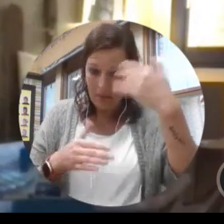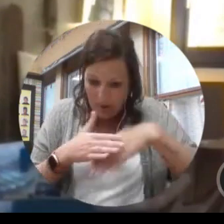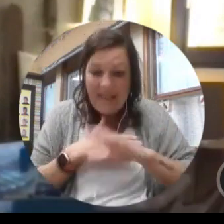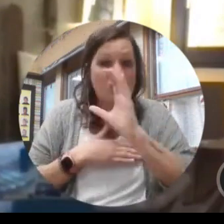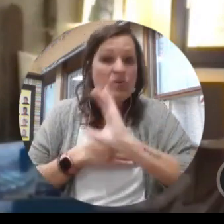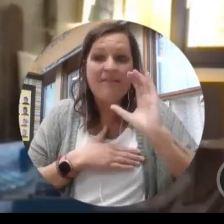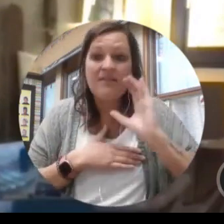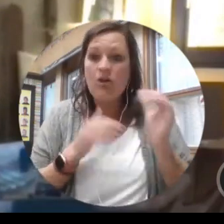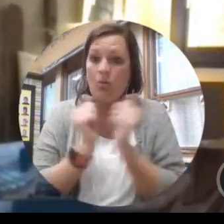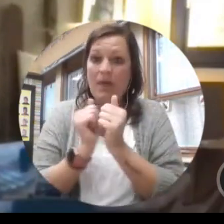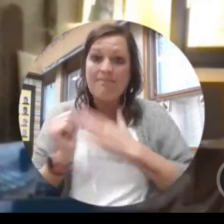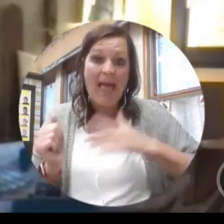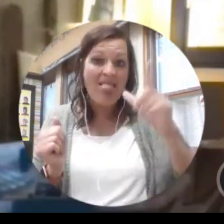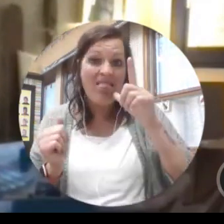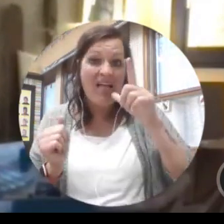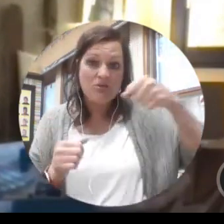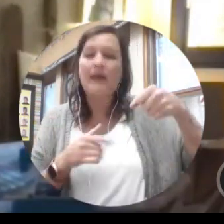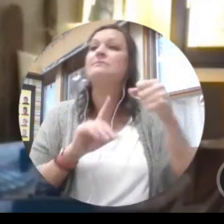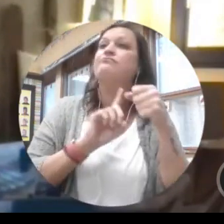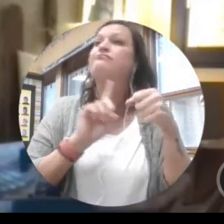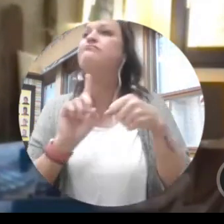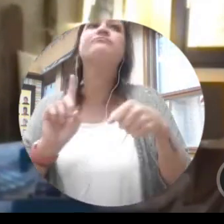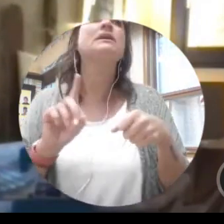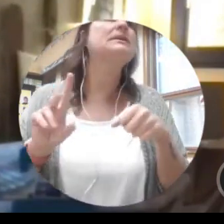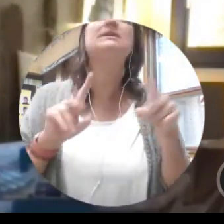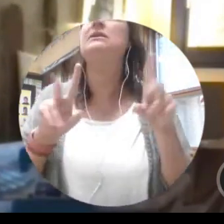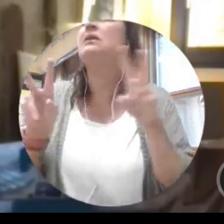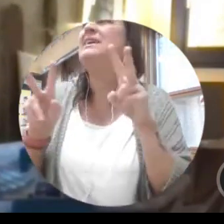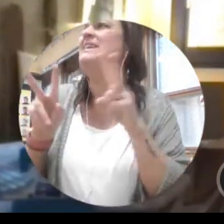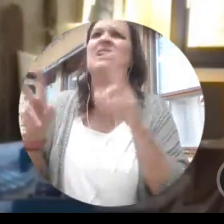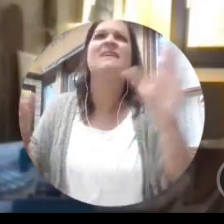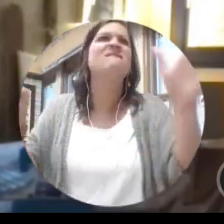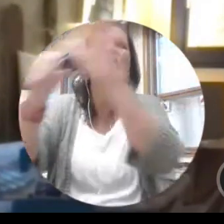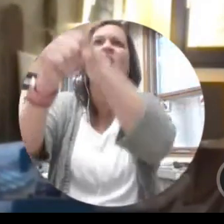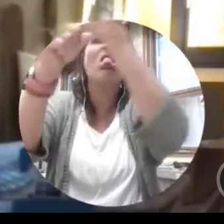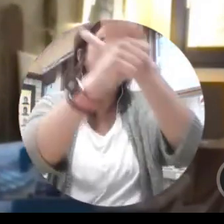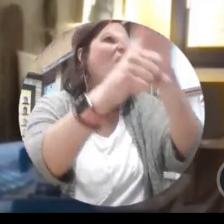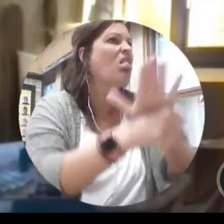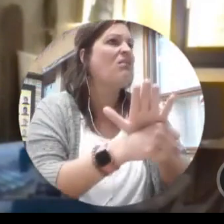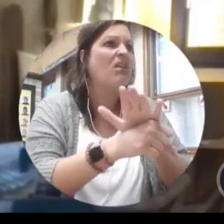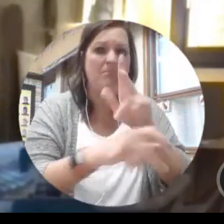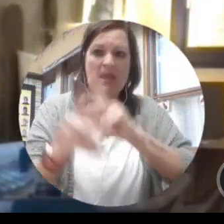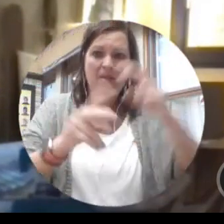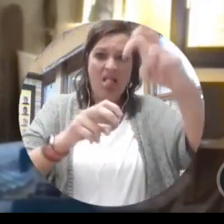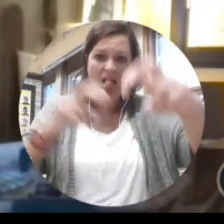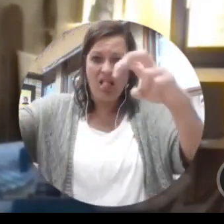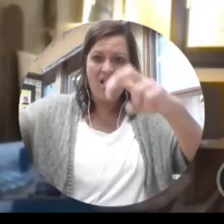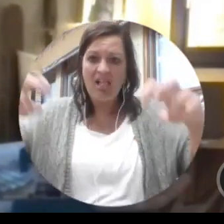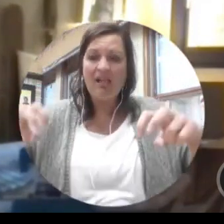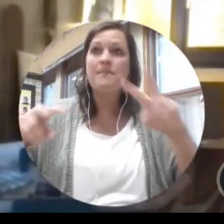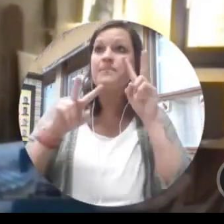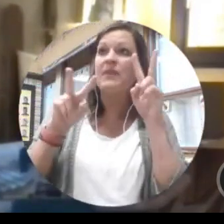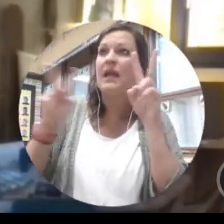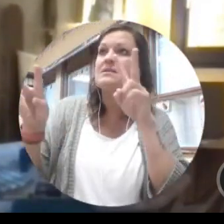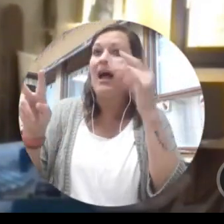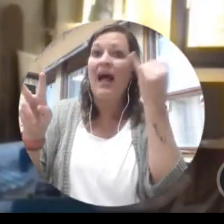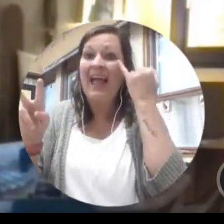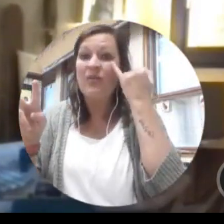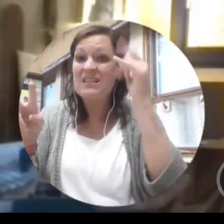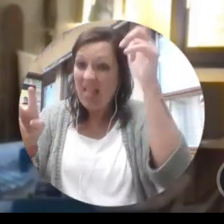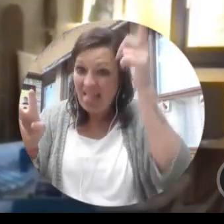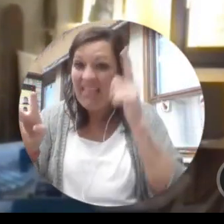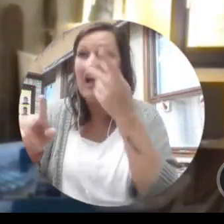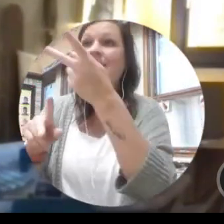faster. The chairs were already filling up when I walked into the cafeteria. I saw Iris and Leah's group had no extra seats for